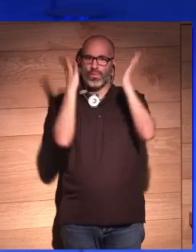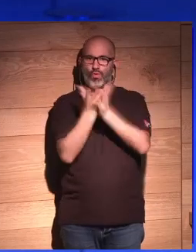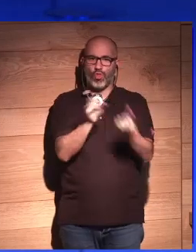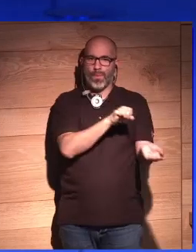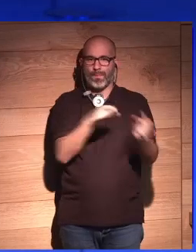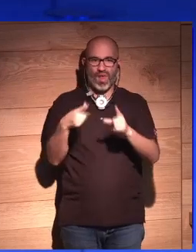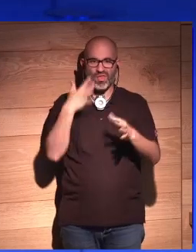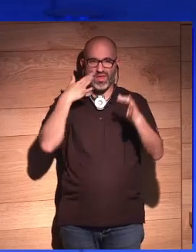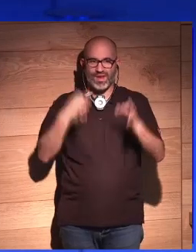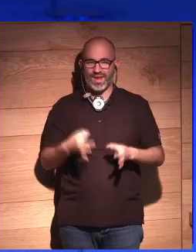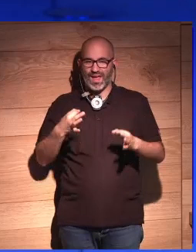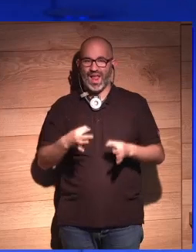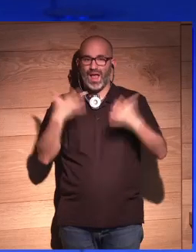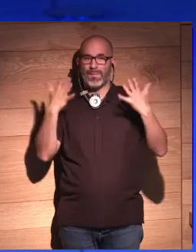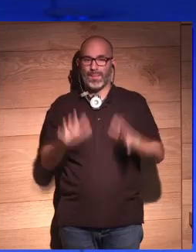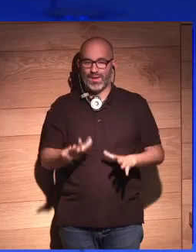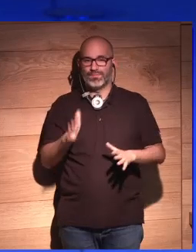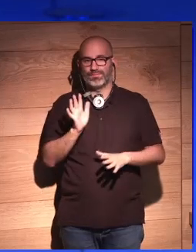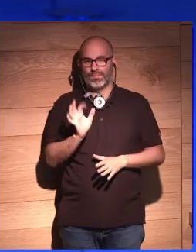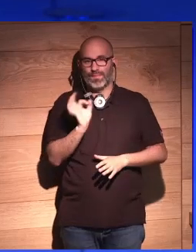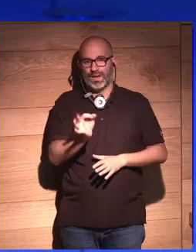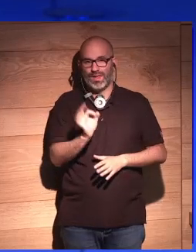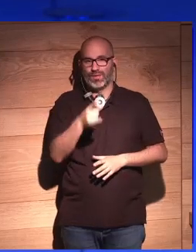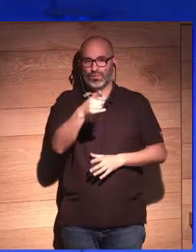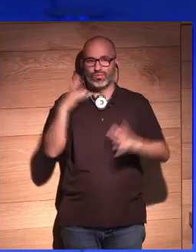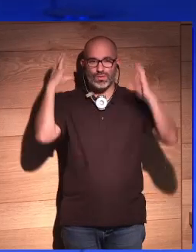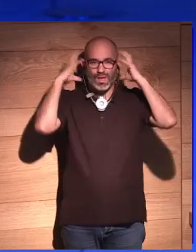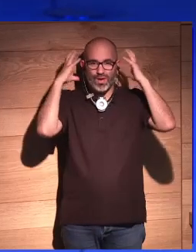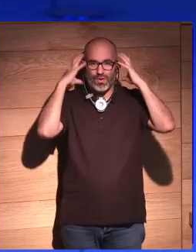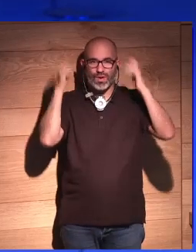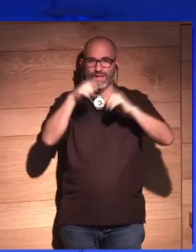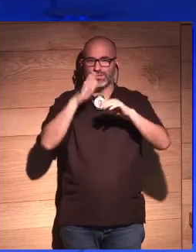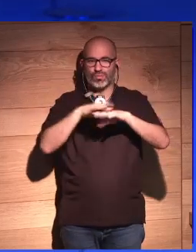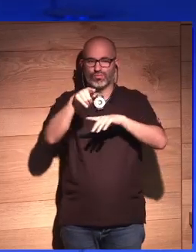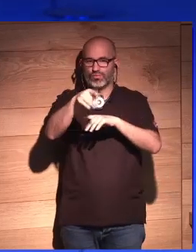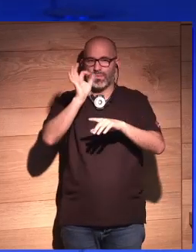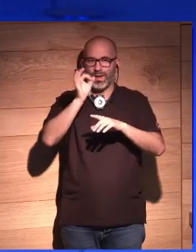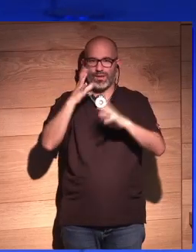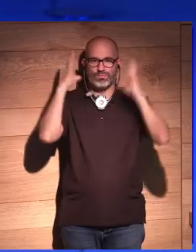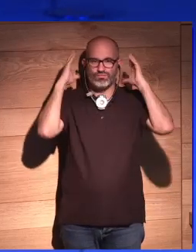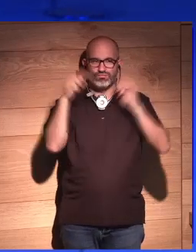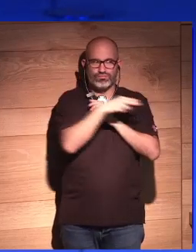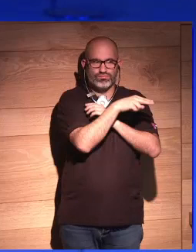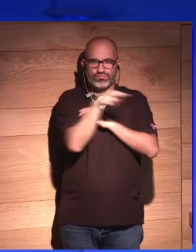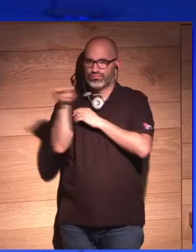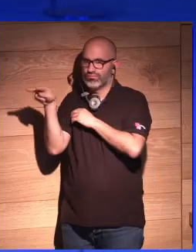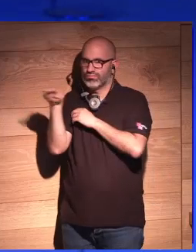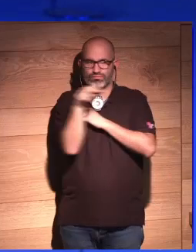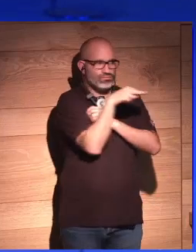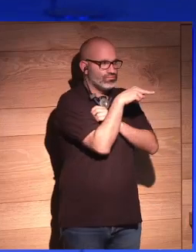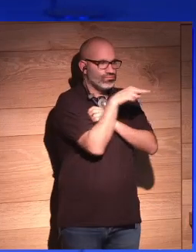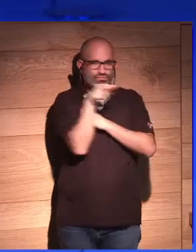It's 360. You go inside with the headset, and you were online, a hunger line. This guy was online to get some